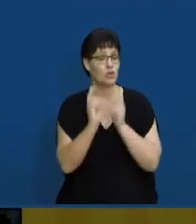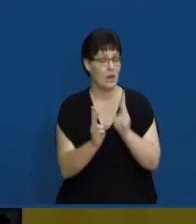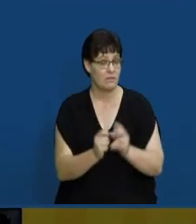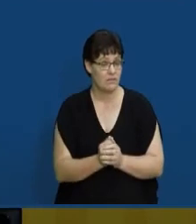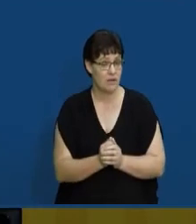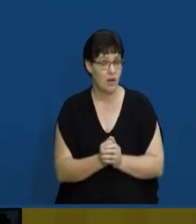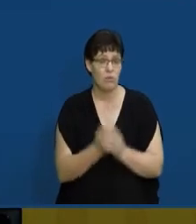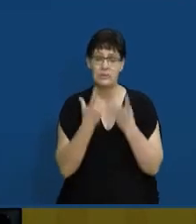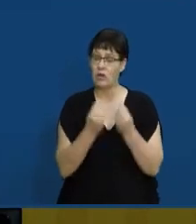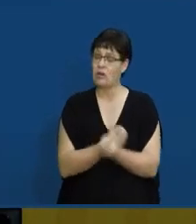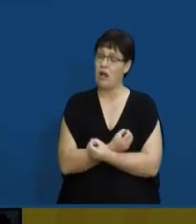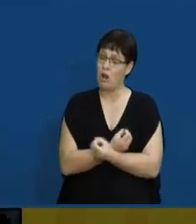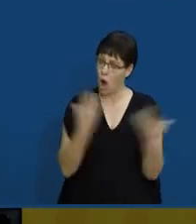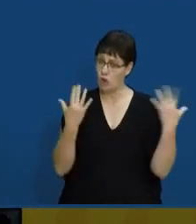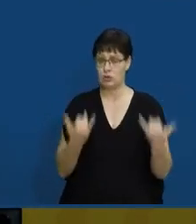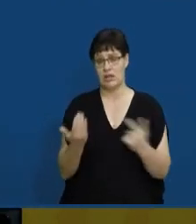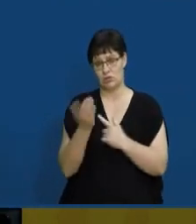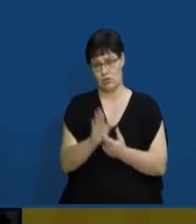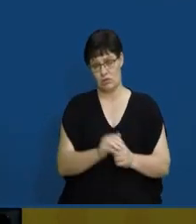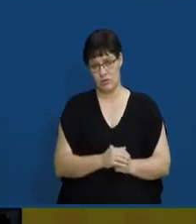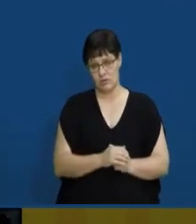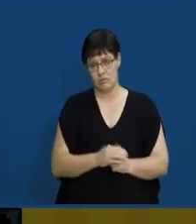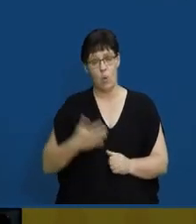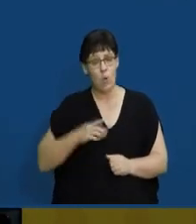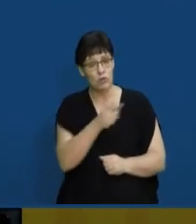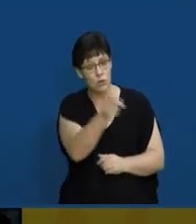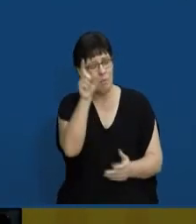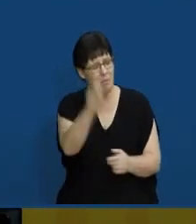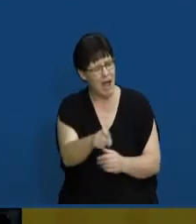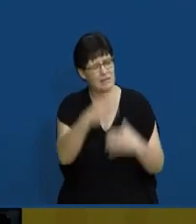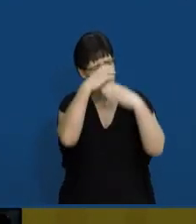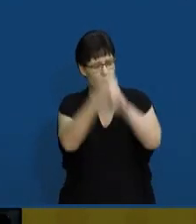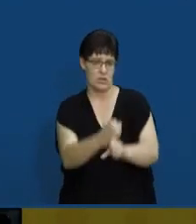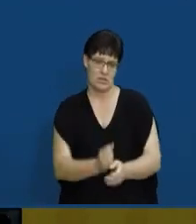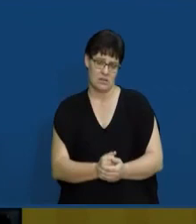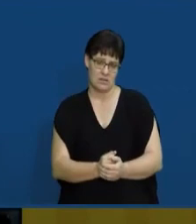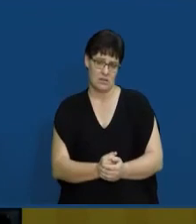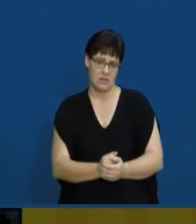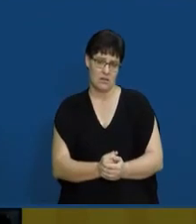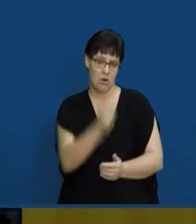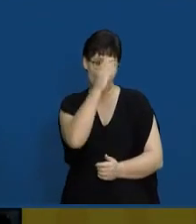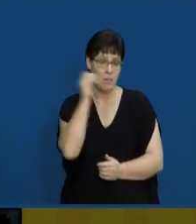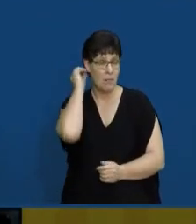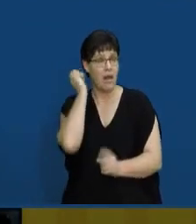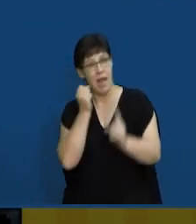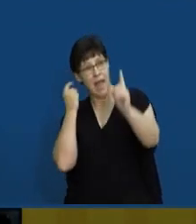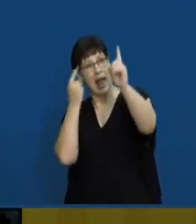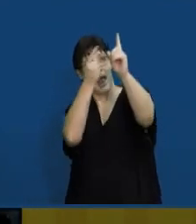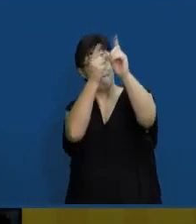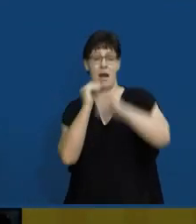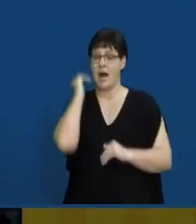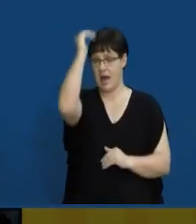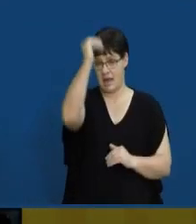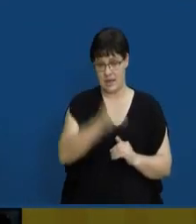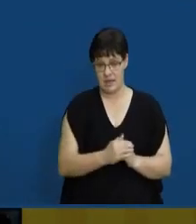a lot in today's show. We want you to focus and remember, aim for the moon. If you don't get